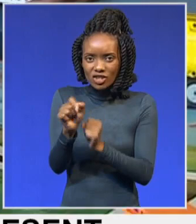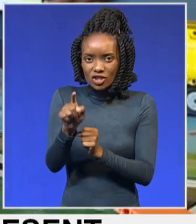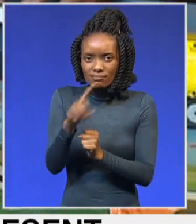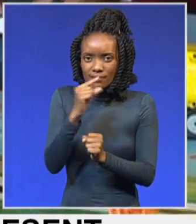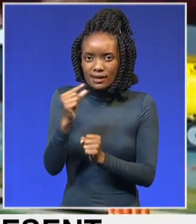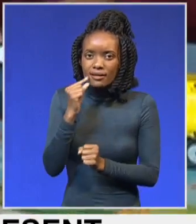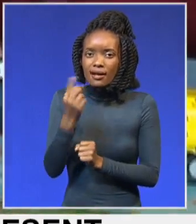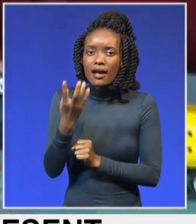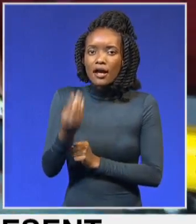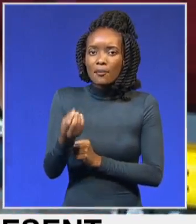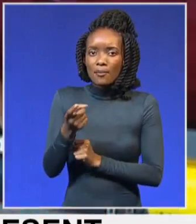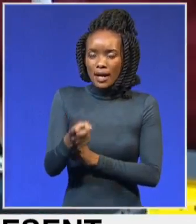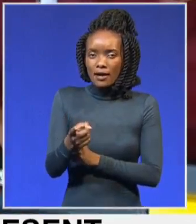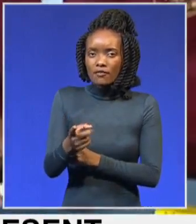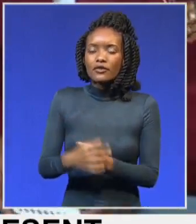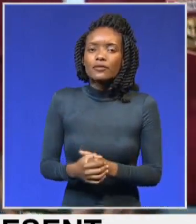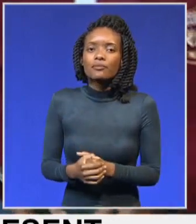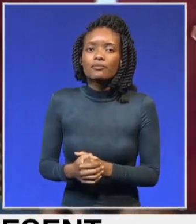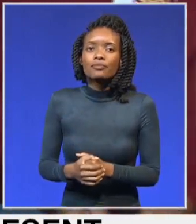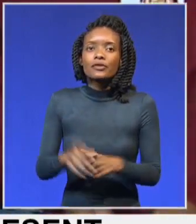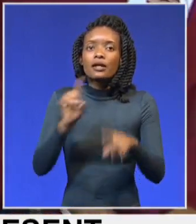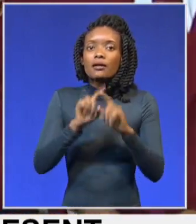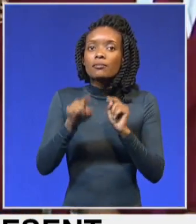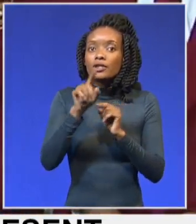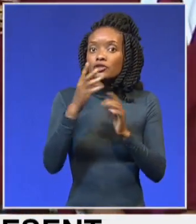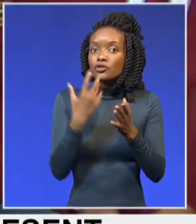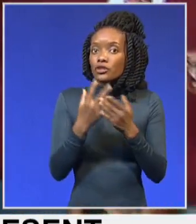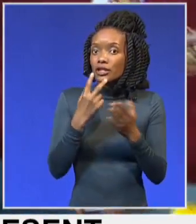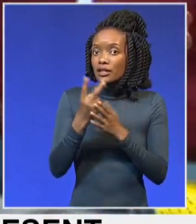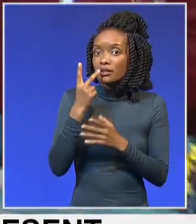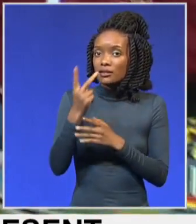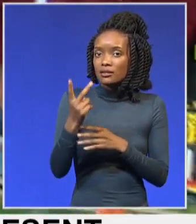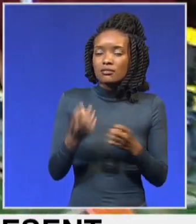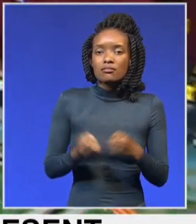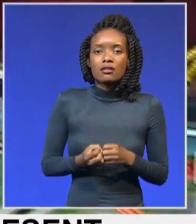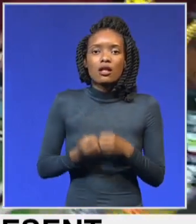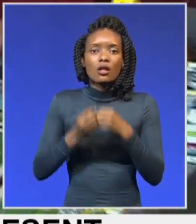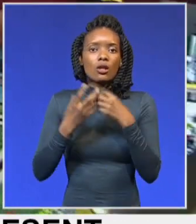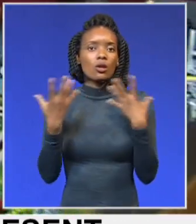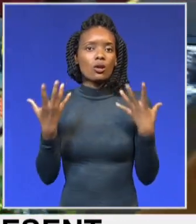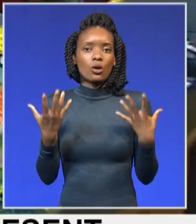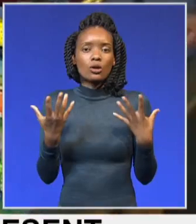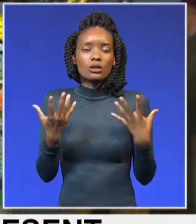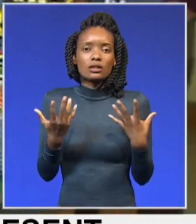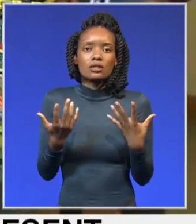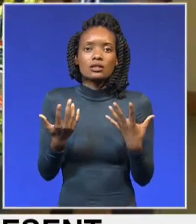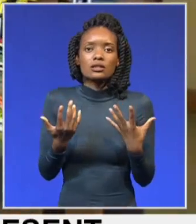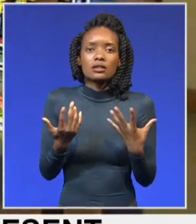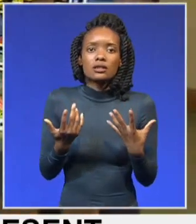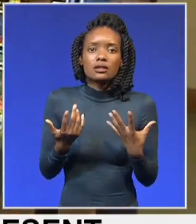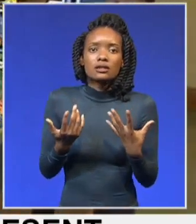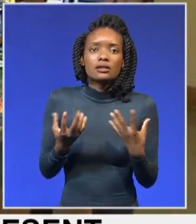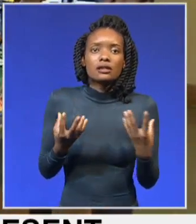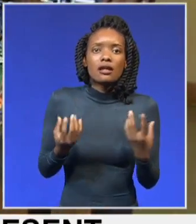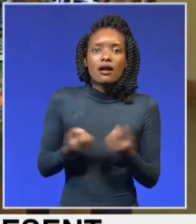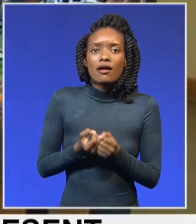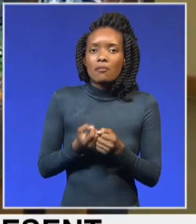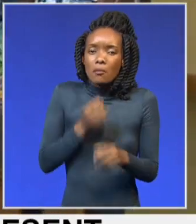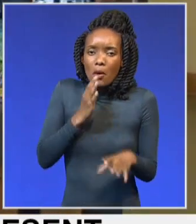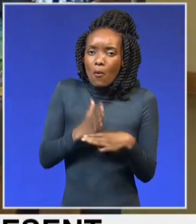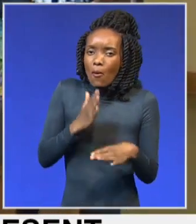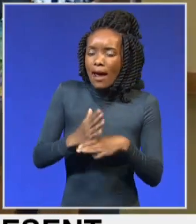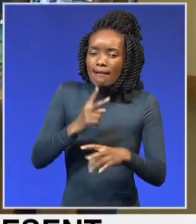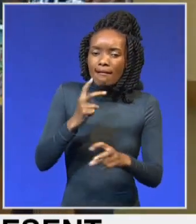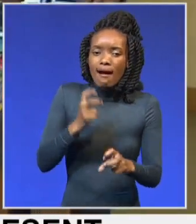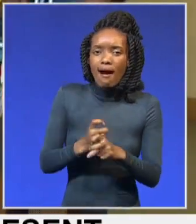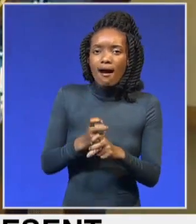to represent them. But as you can see, a lot of other things here, and a lot of hard work that these